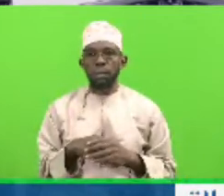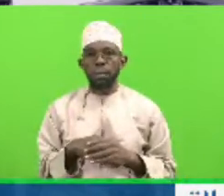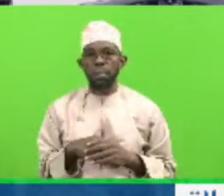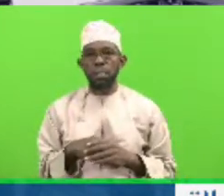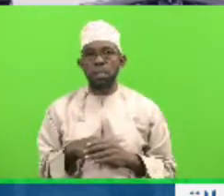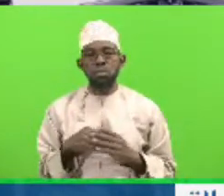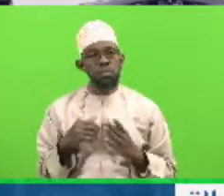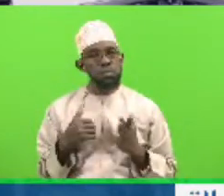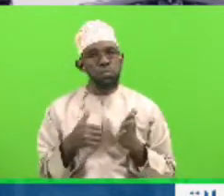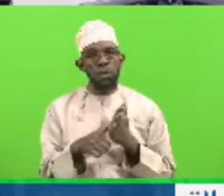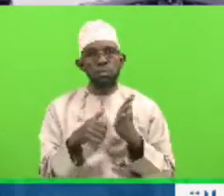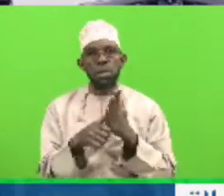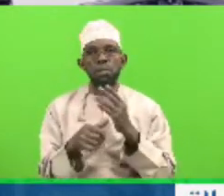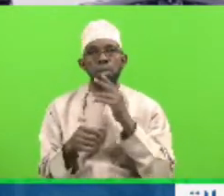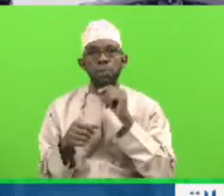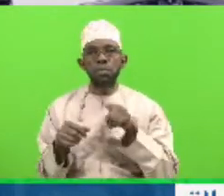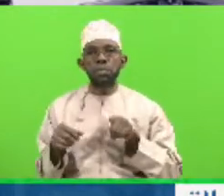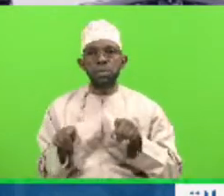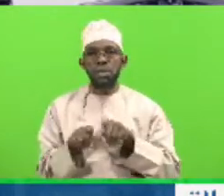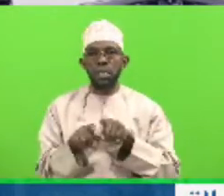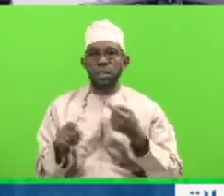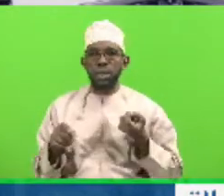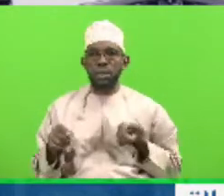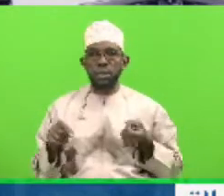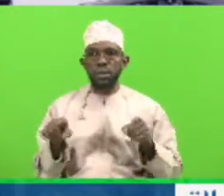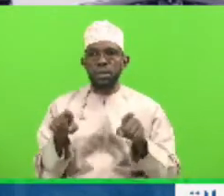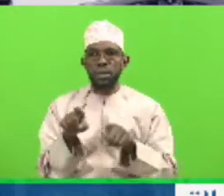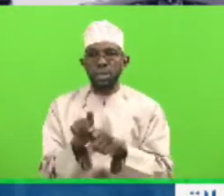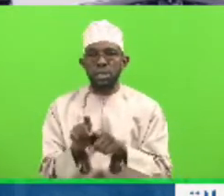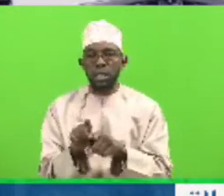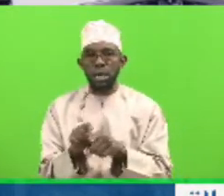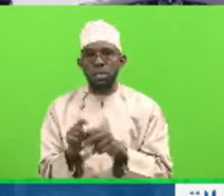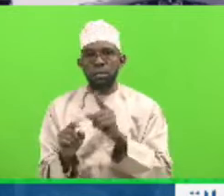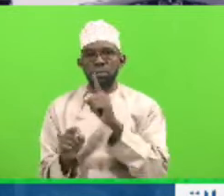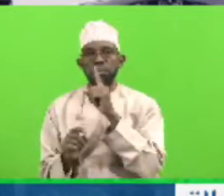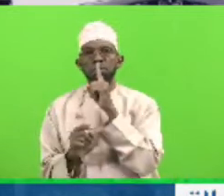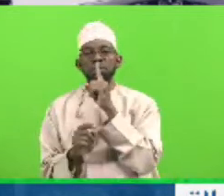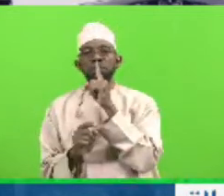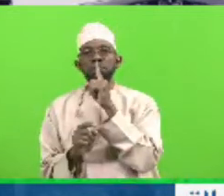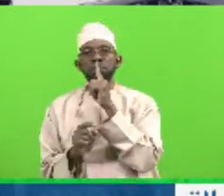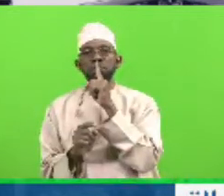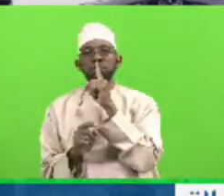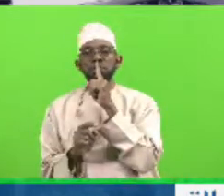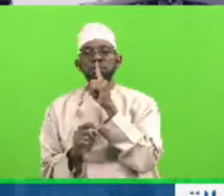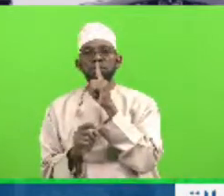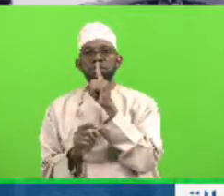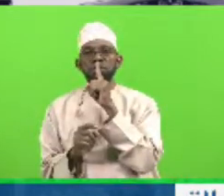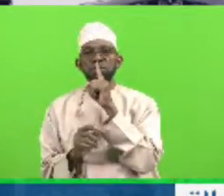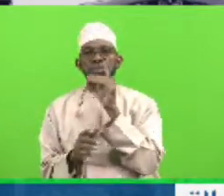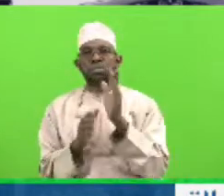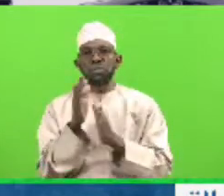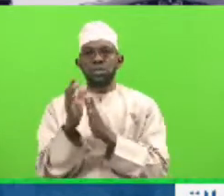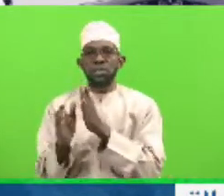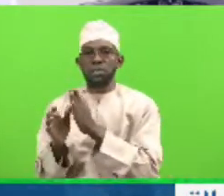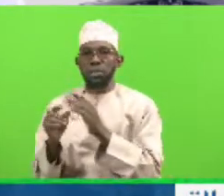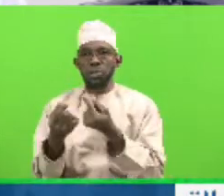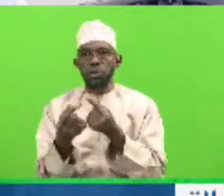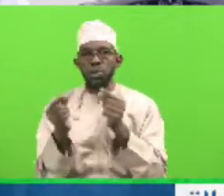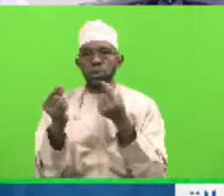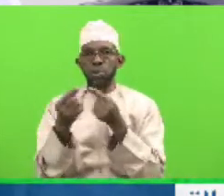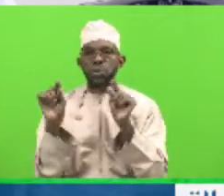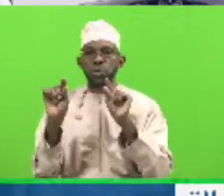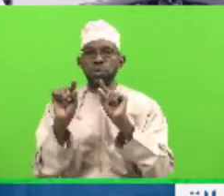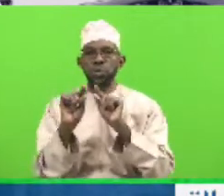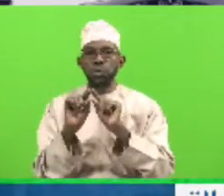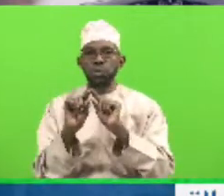More troubling, my dear brothers and sisters, is the silent and secret programs of this group